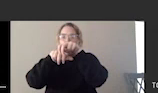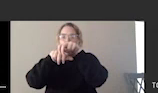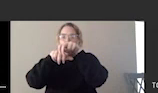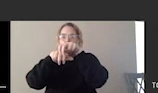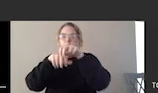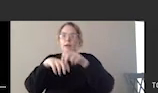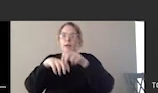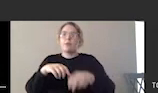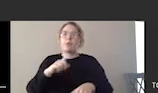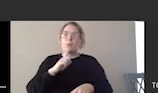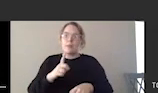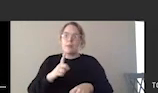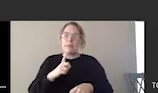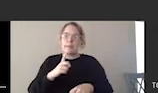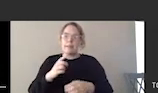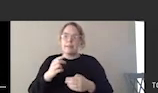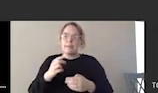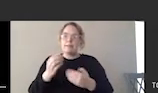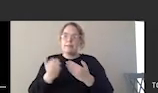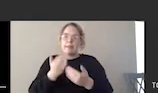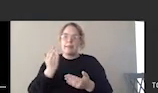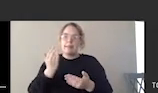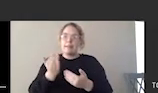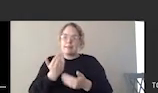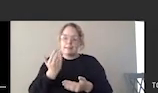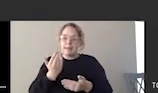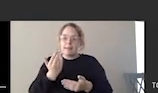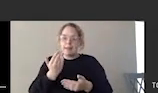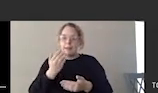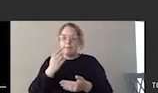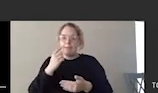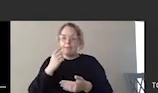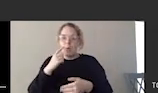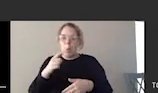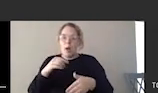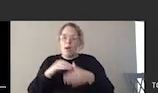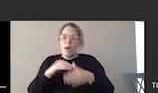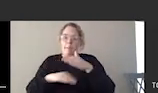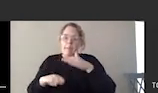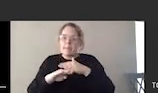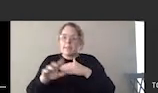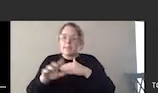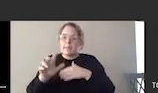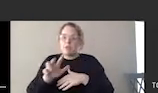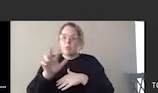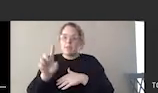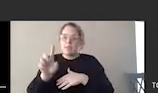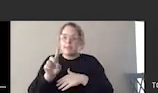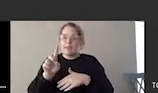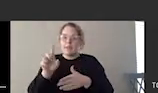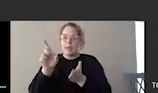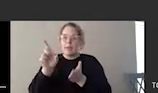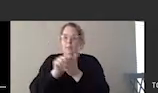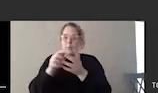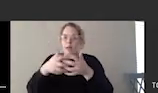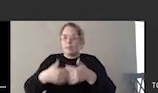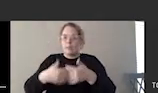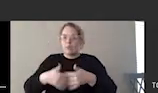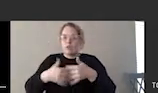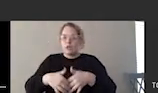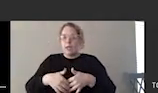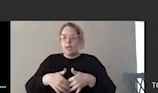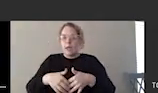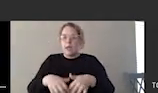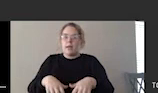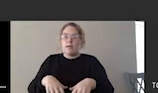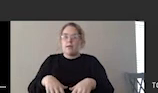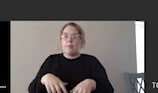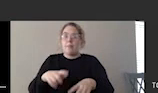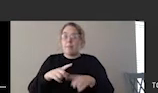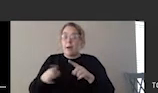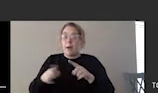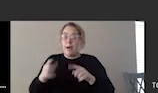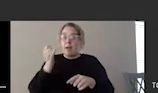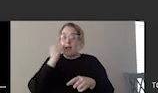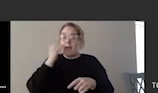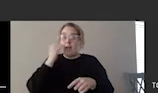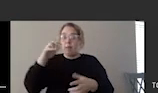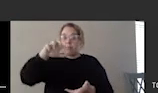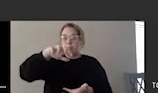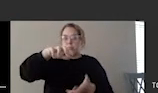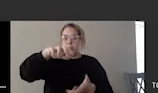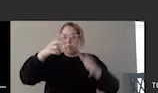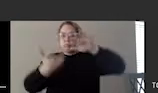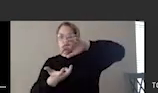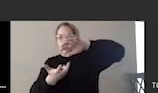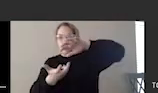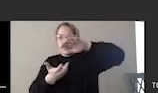very easy for a standard 3D printer to print. But if you turn it upside down and print it on the point of the pyramid, you need all the